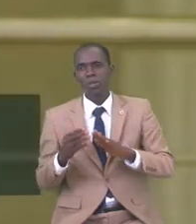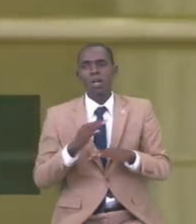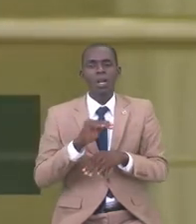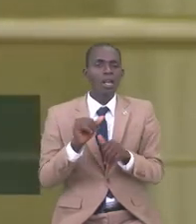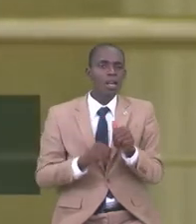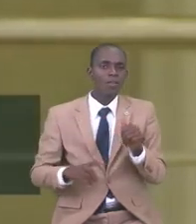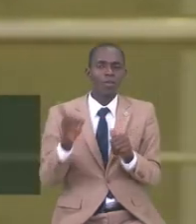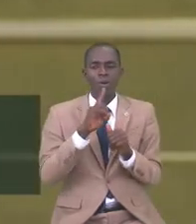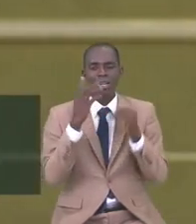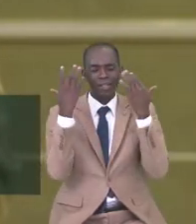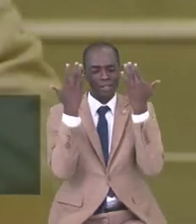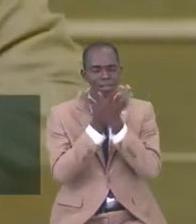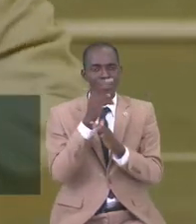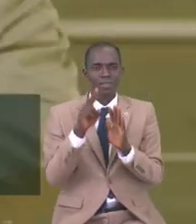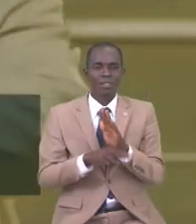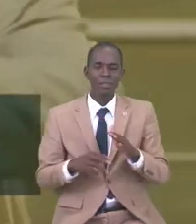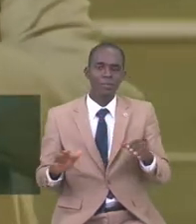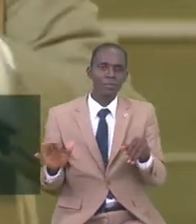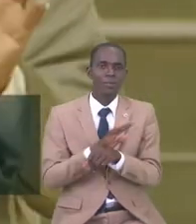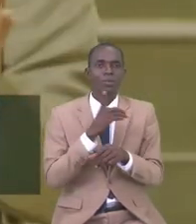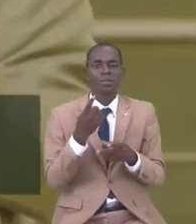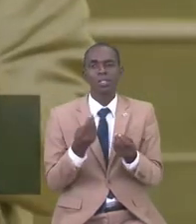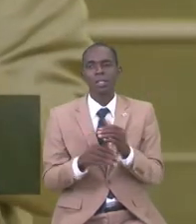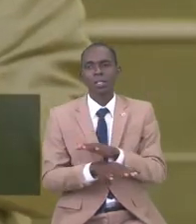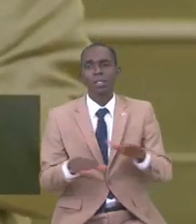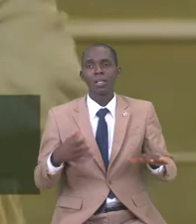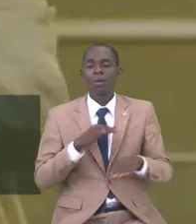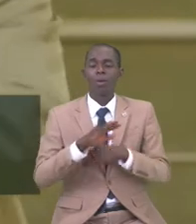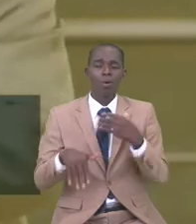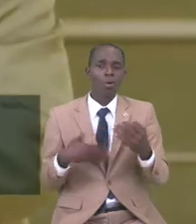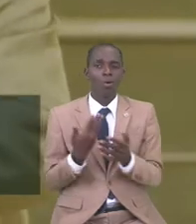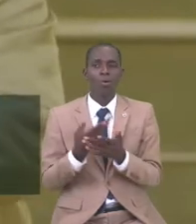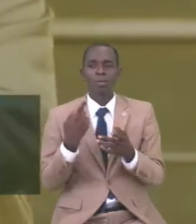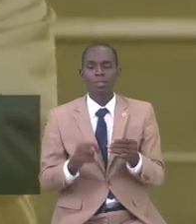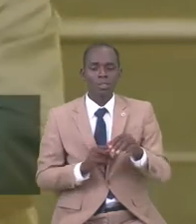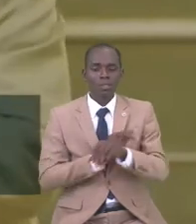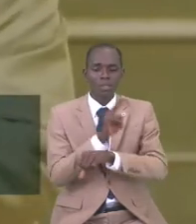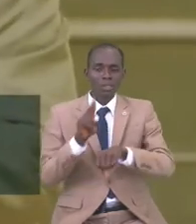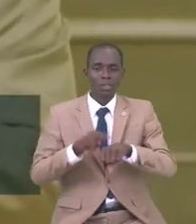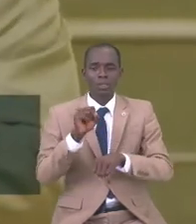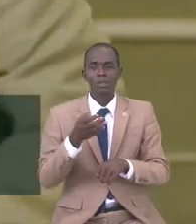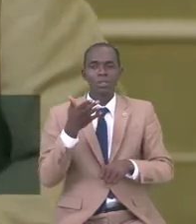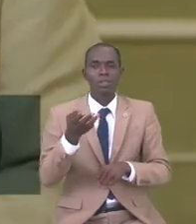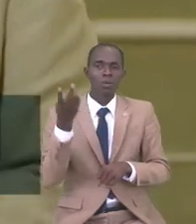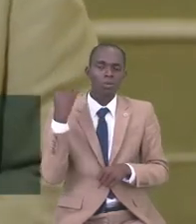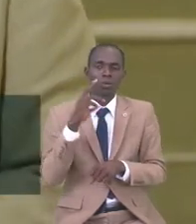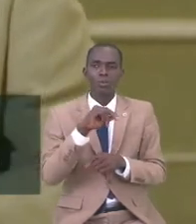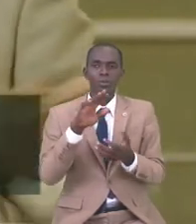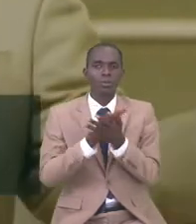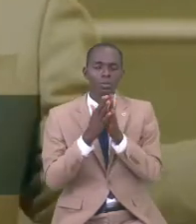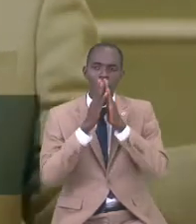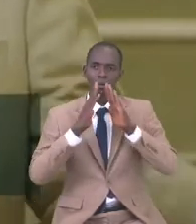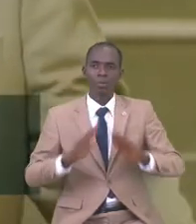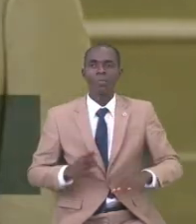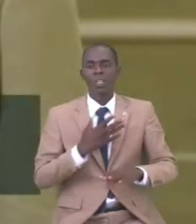the land. And it says, all those nations, there was no peace, and the people